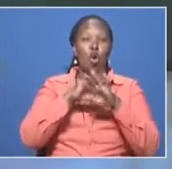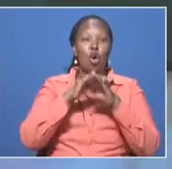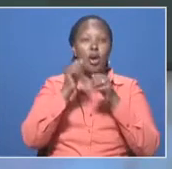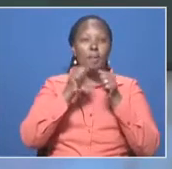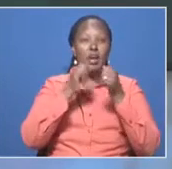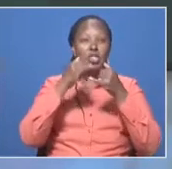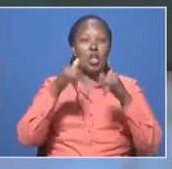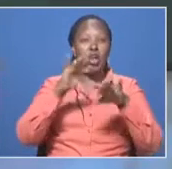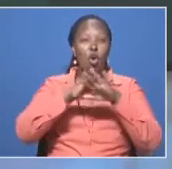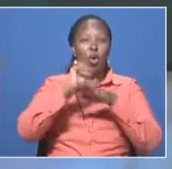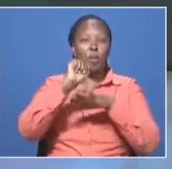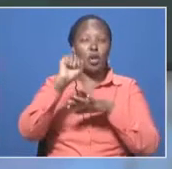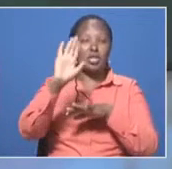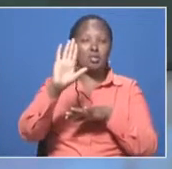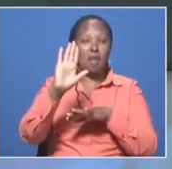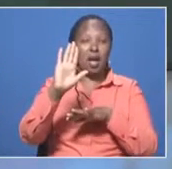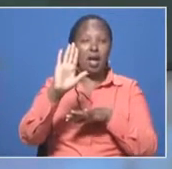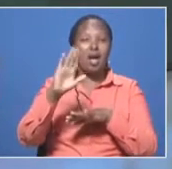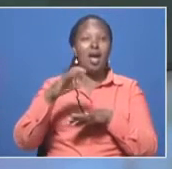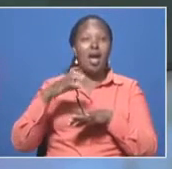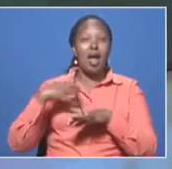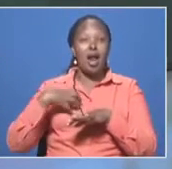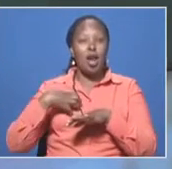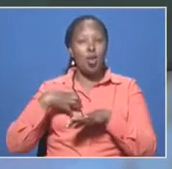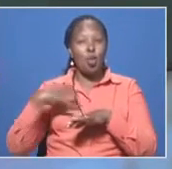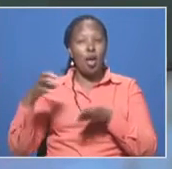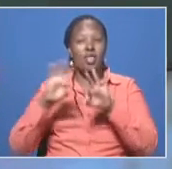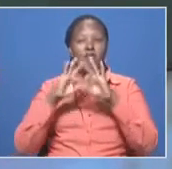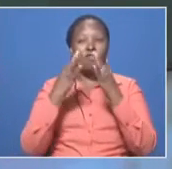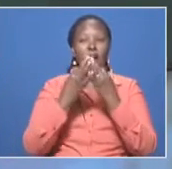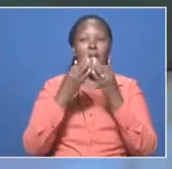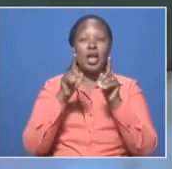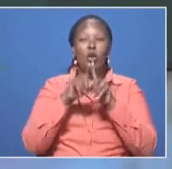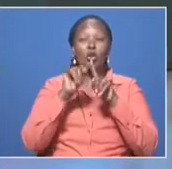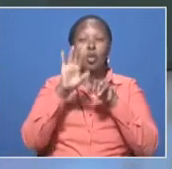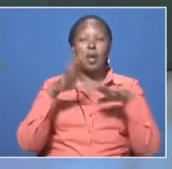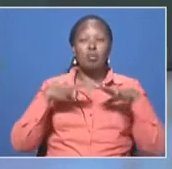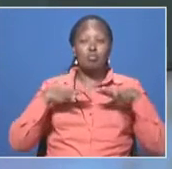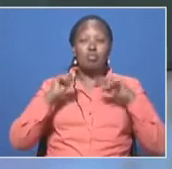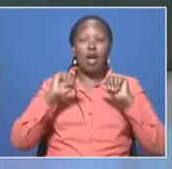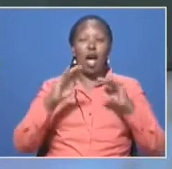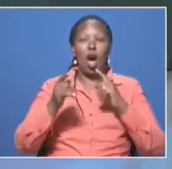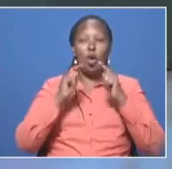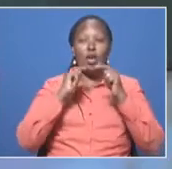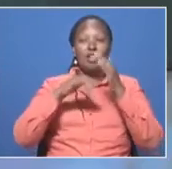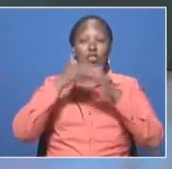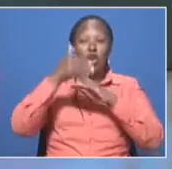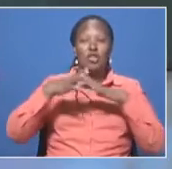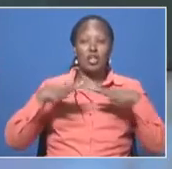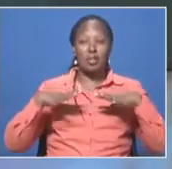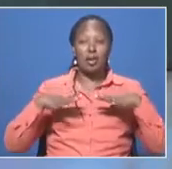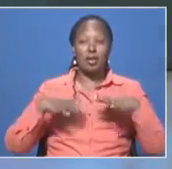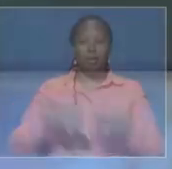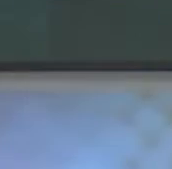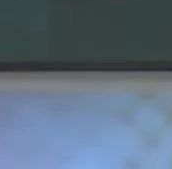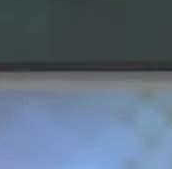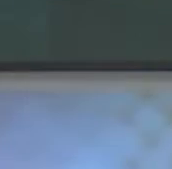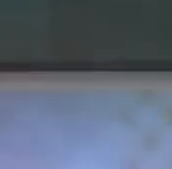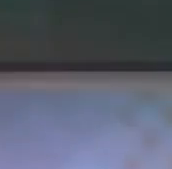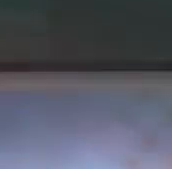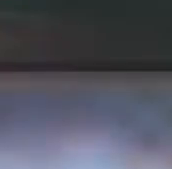her politics, dynasties, and the road to recovery. That interview after the break.